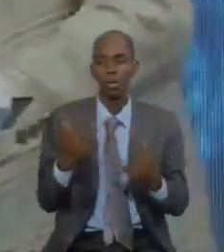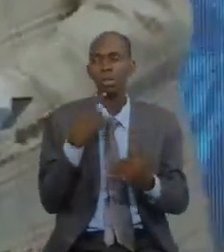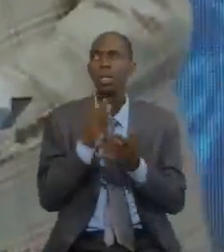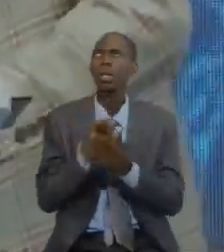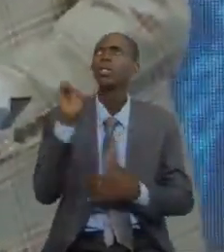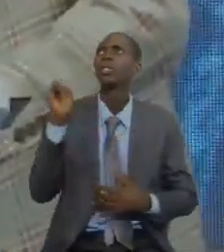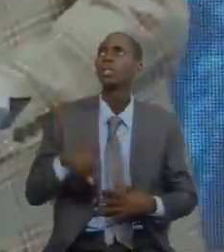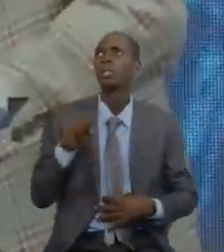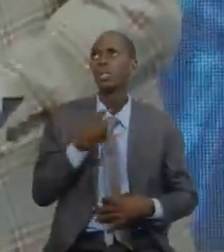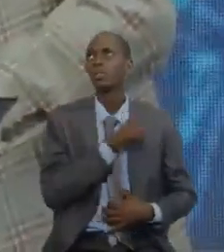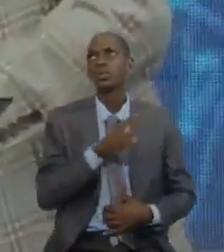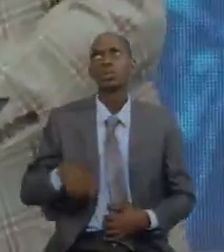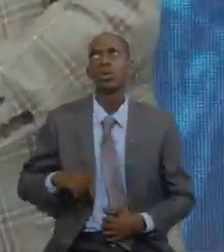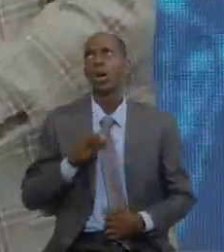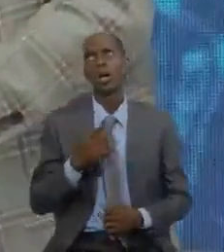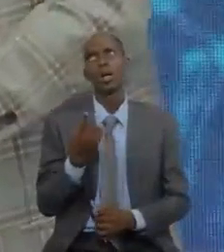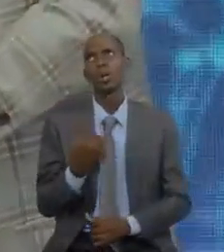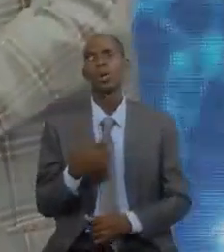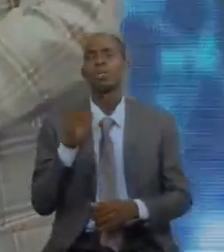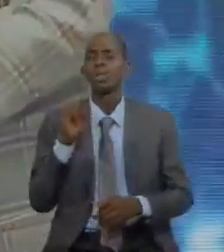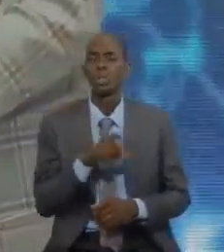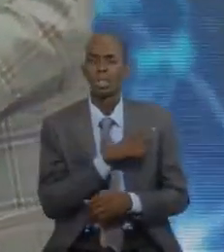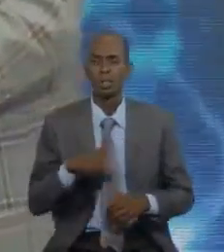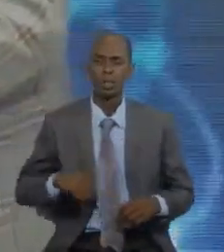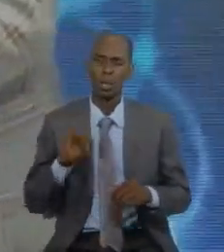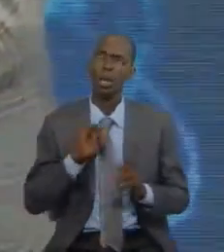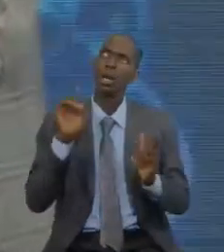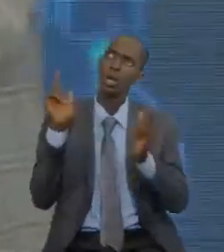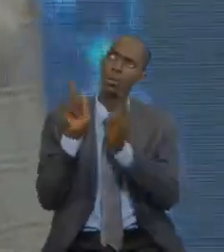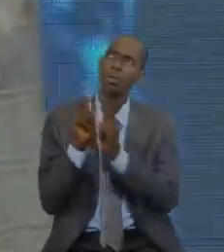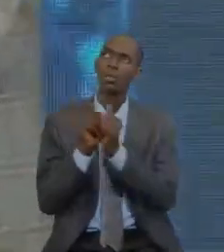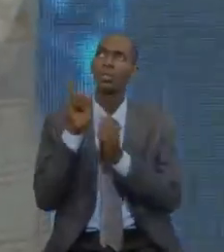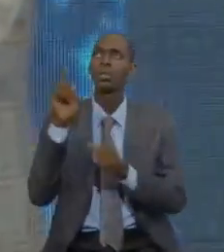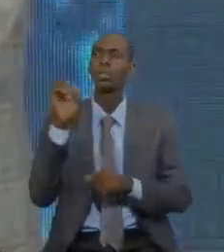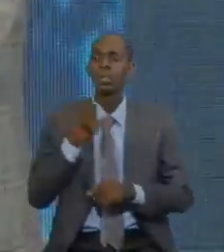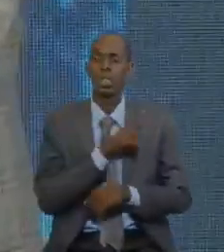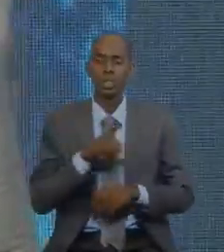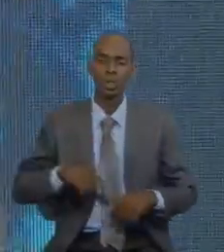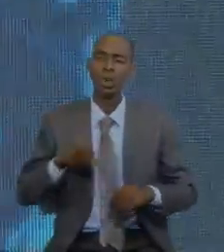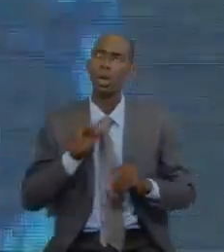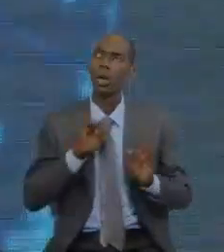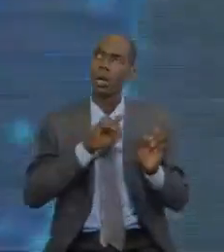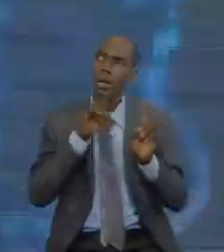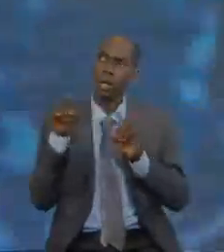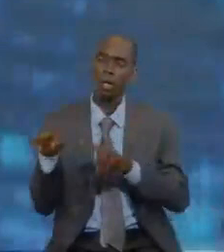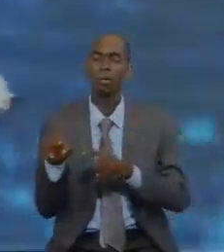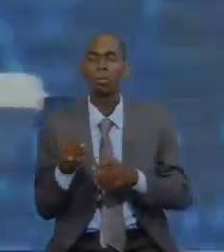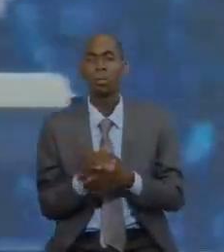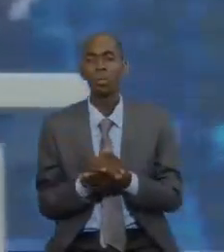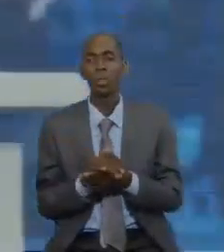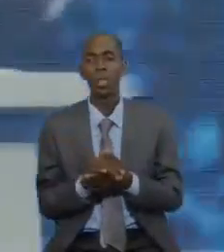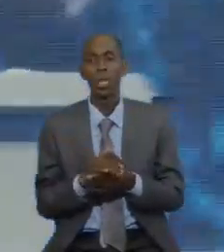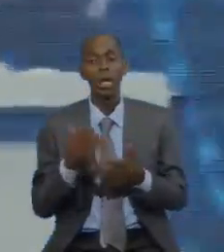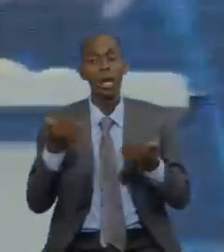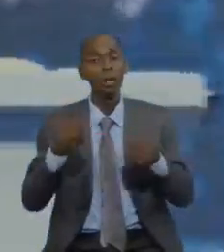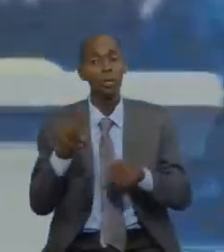I come. Yes, Lord, I come. Yes, Lord, I come. Anywhere you are,